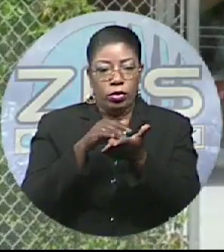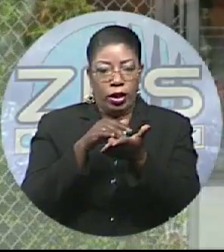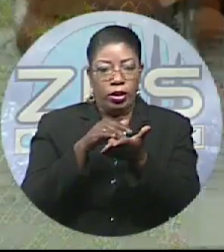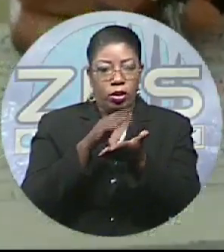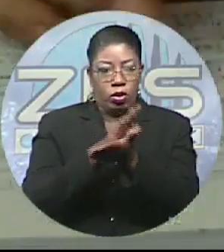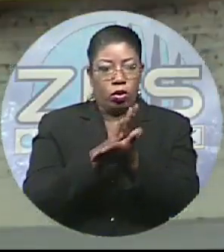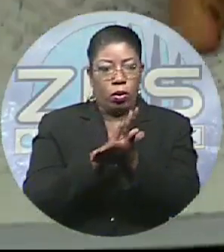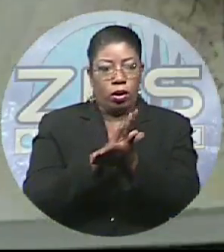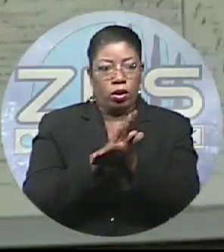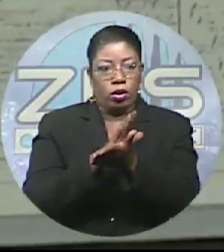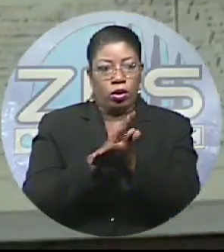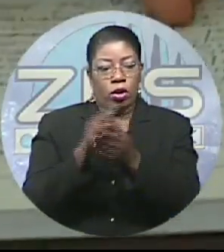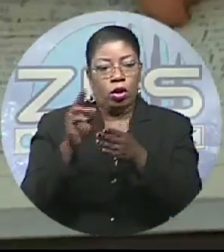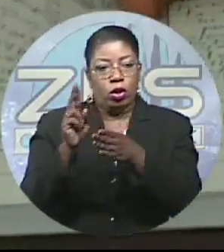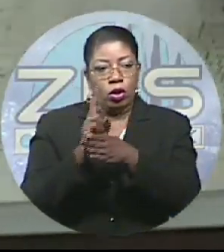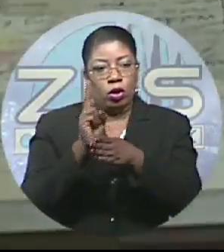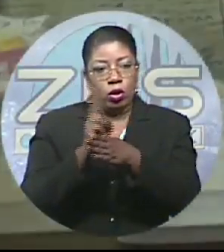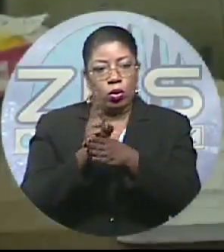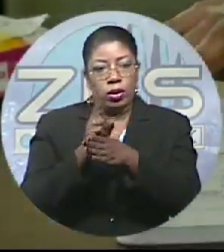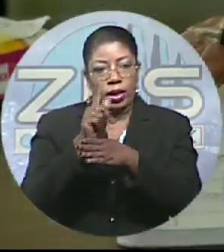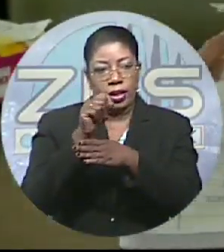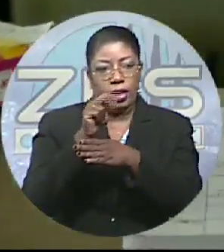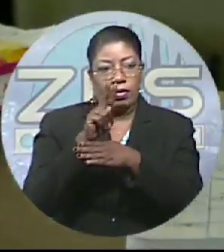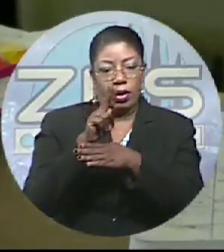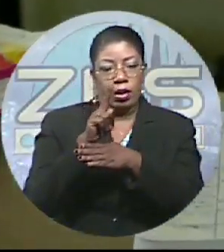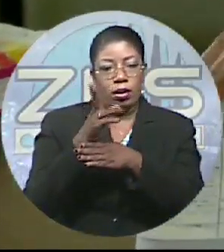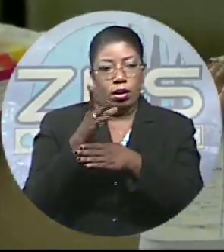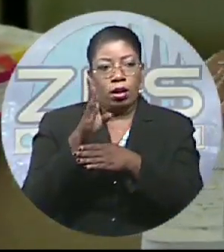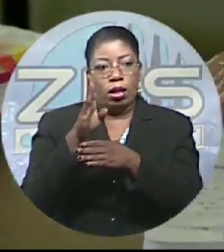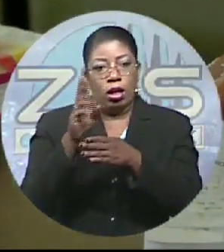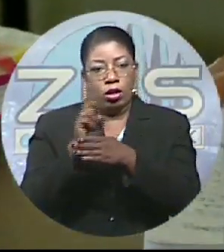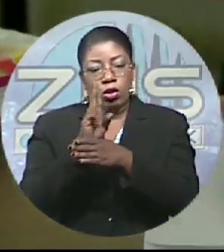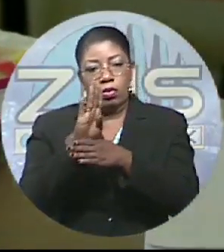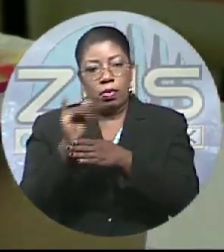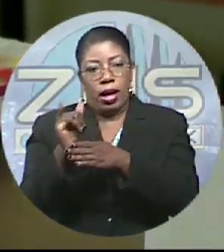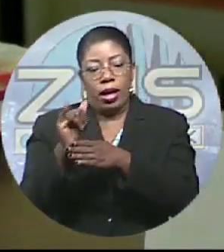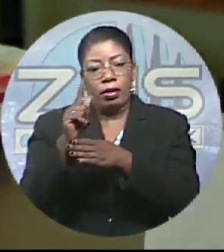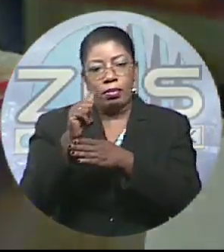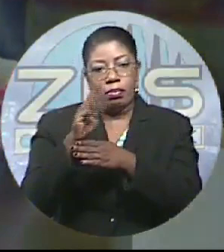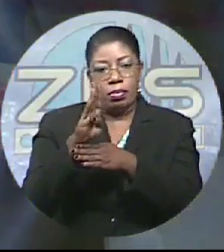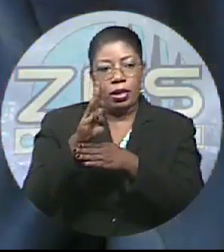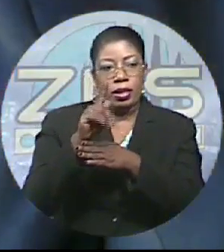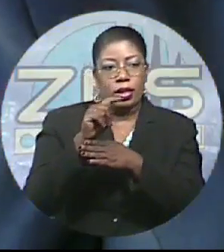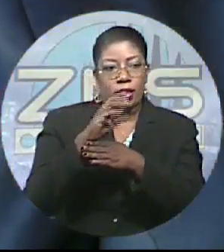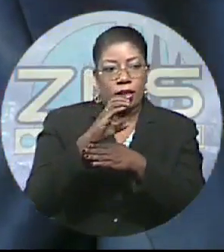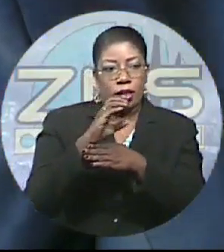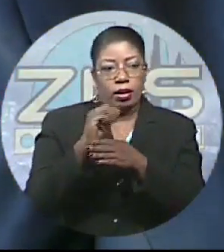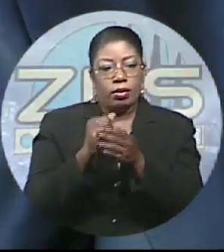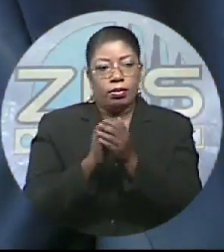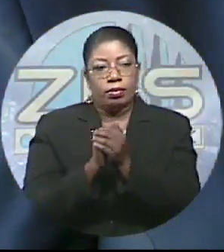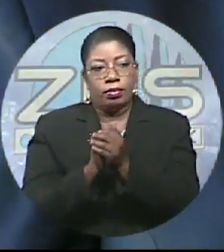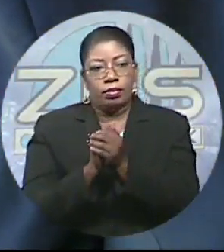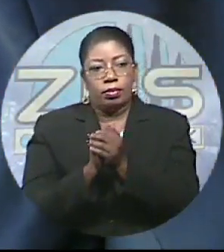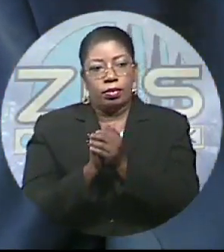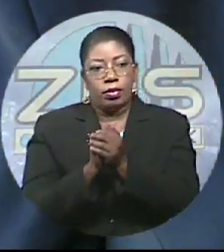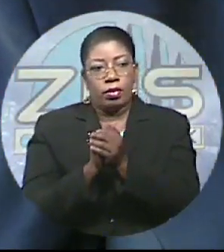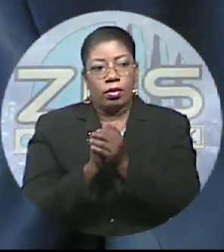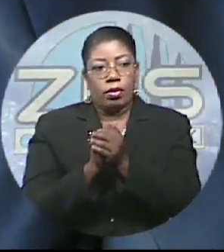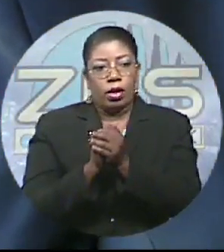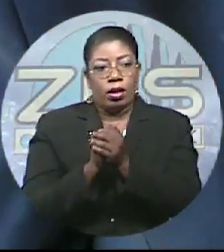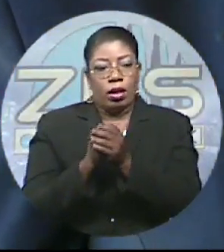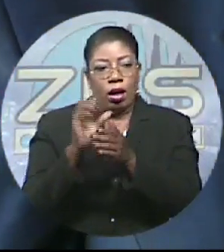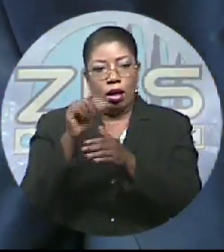into learning, like TV, via BTC. The community of Treasure Key proper has cable, but we don't